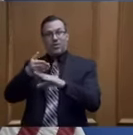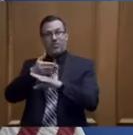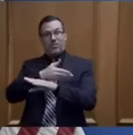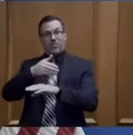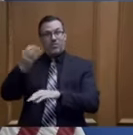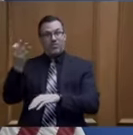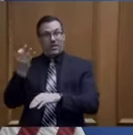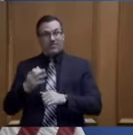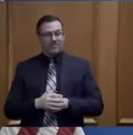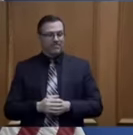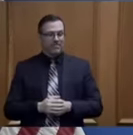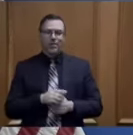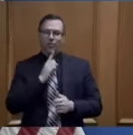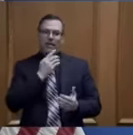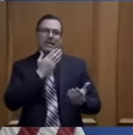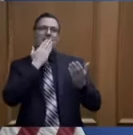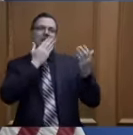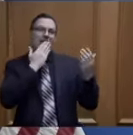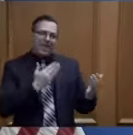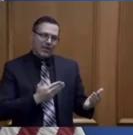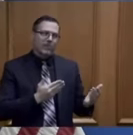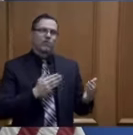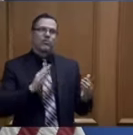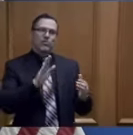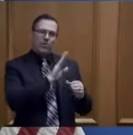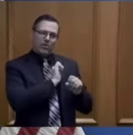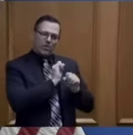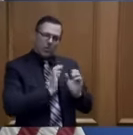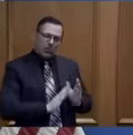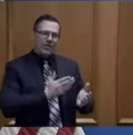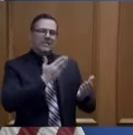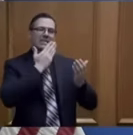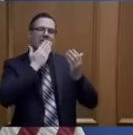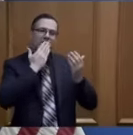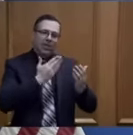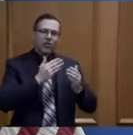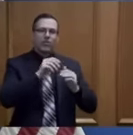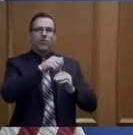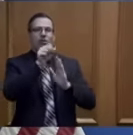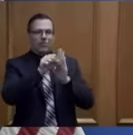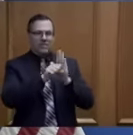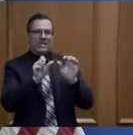these employees and our sister state agencies for supporting us in this impactful work.